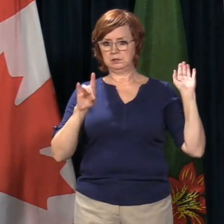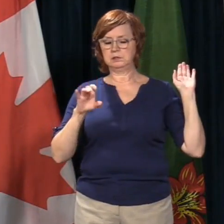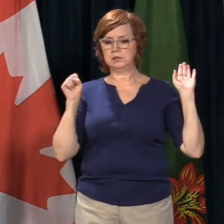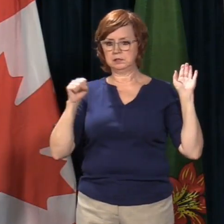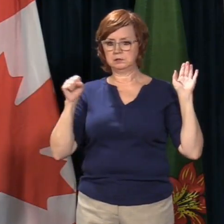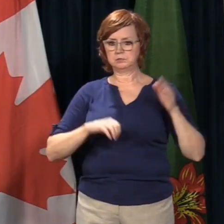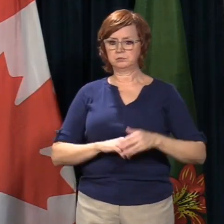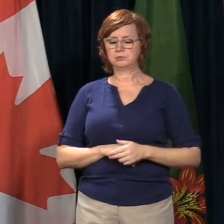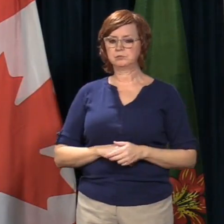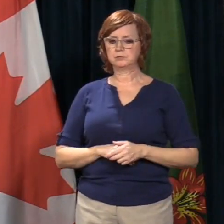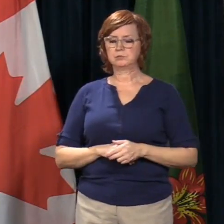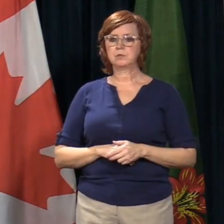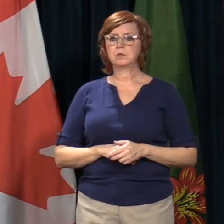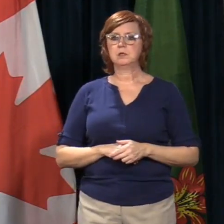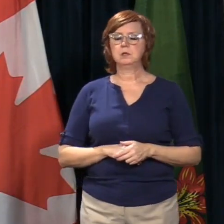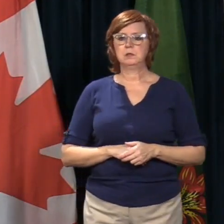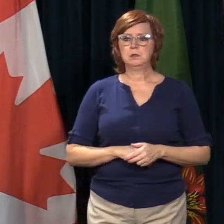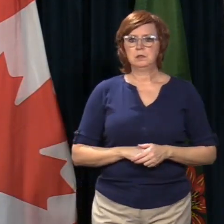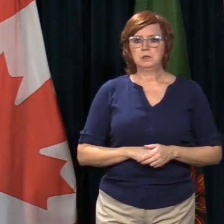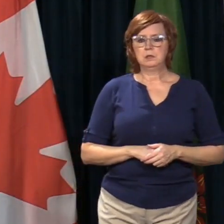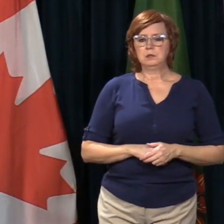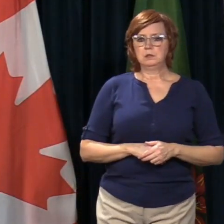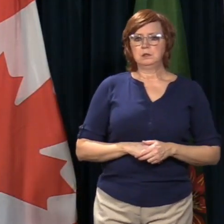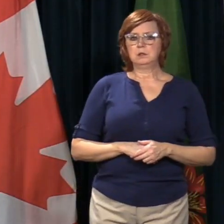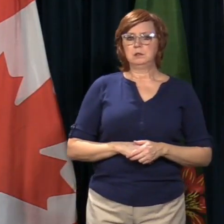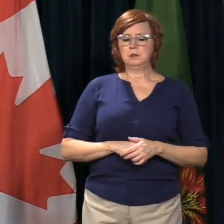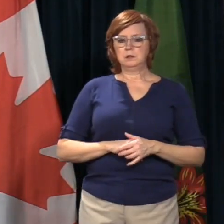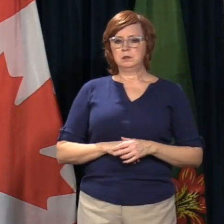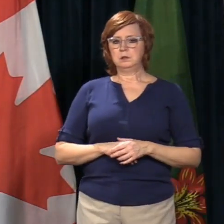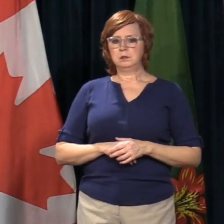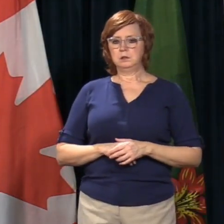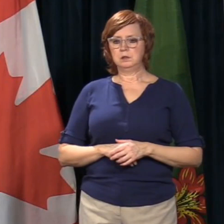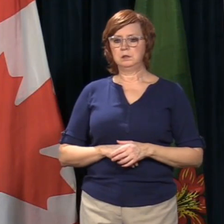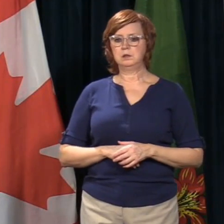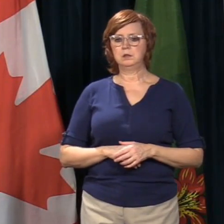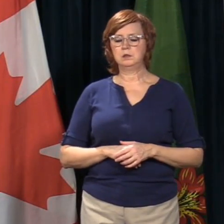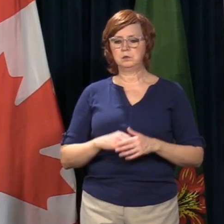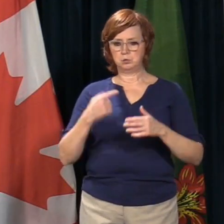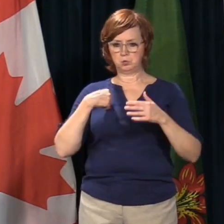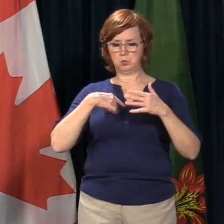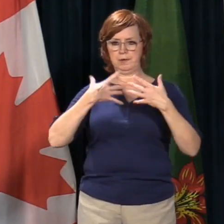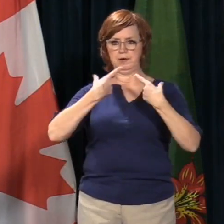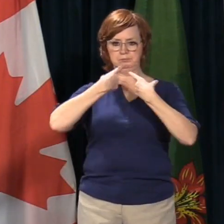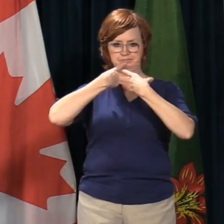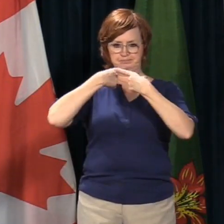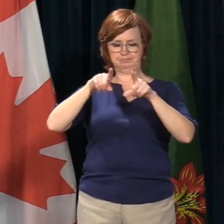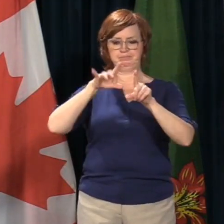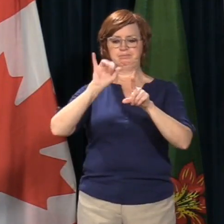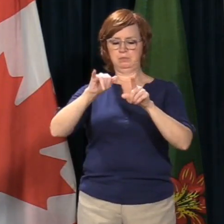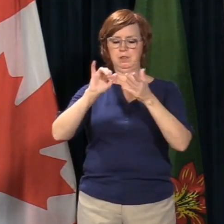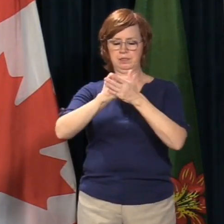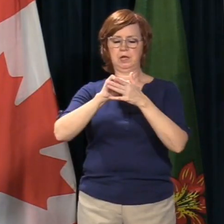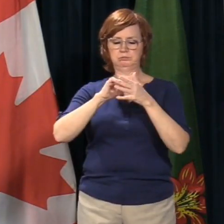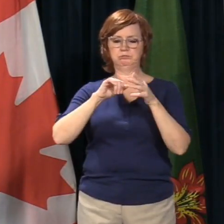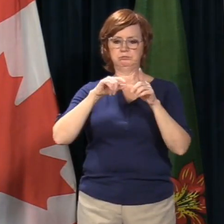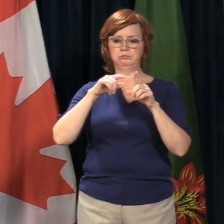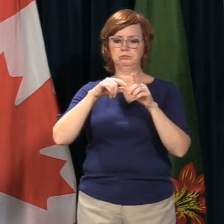Once an outbreak is the long-term care outbreak was declared, the specific measures regarding